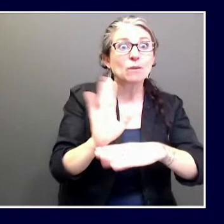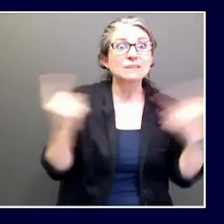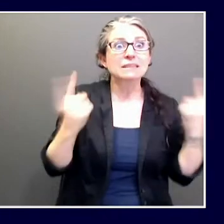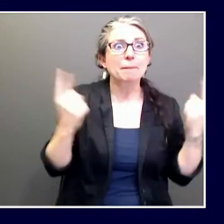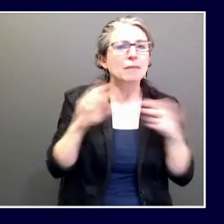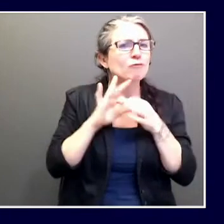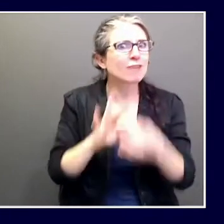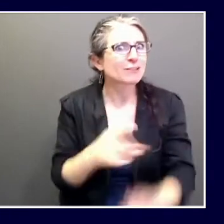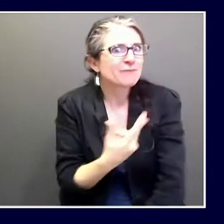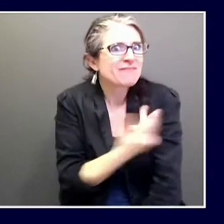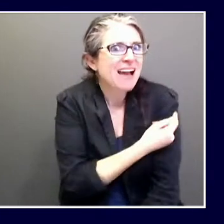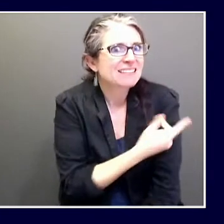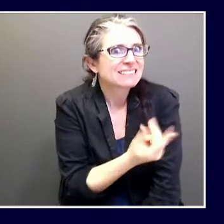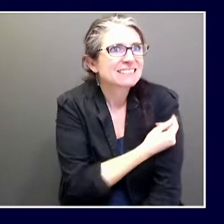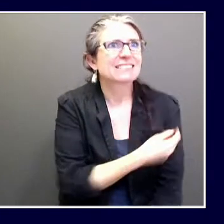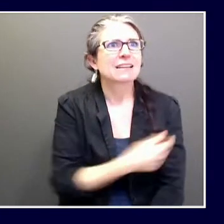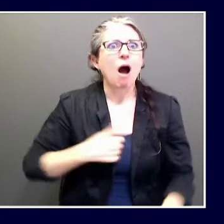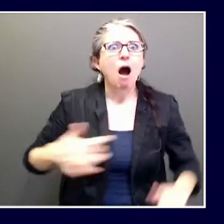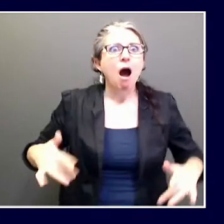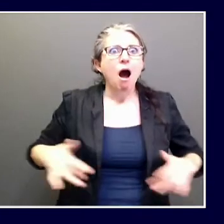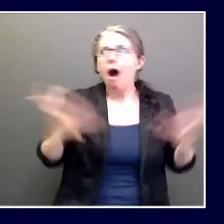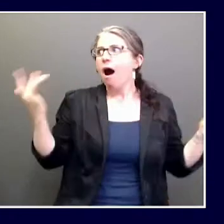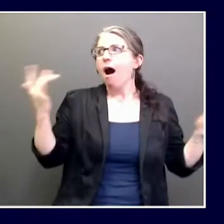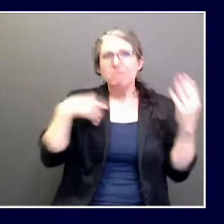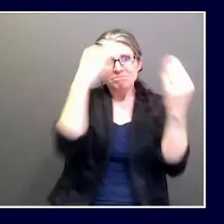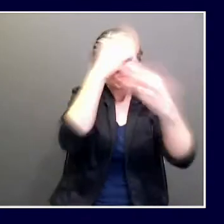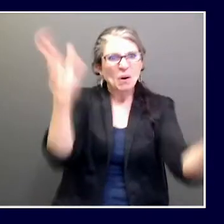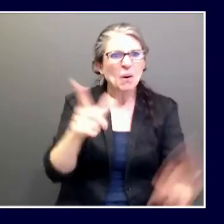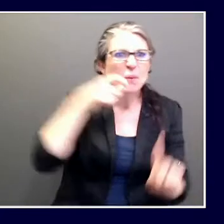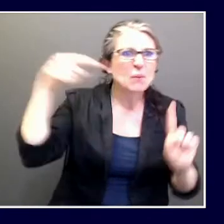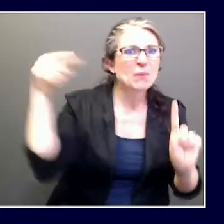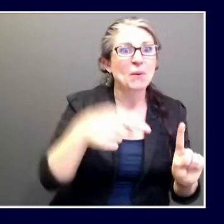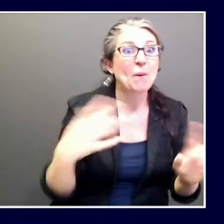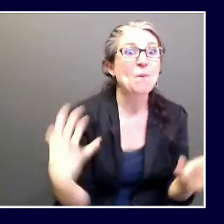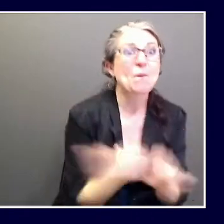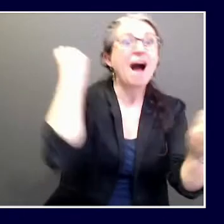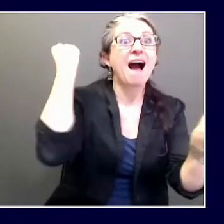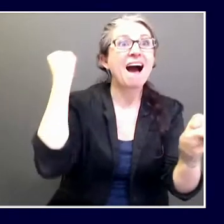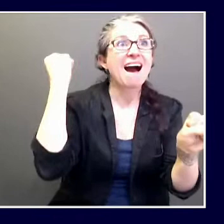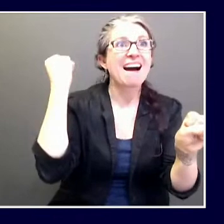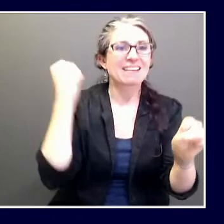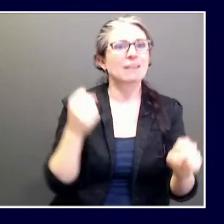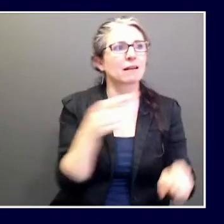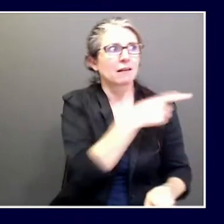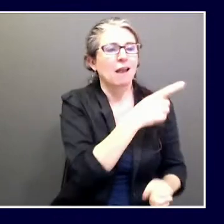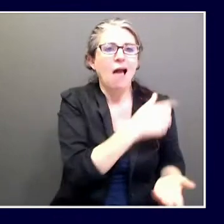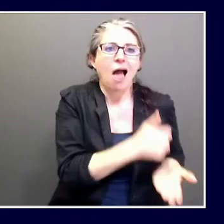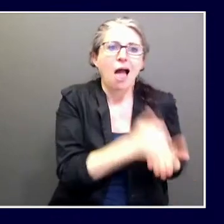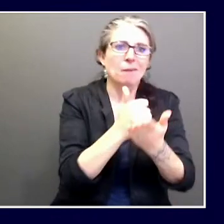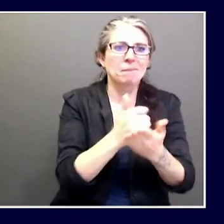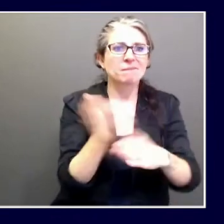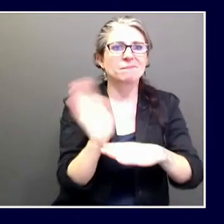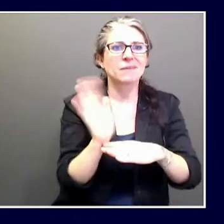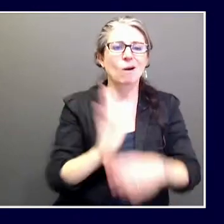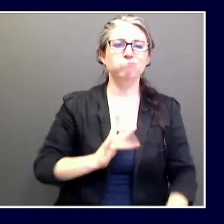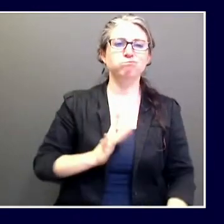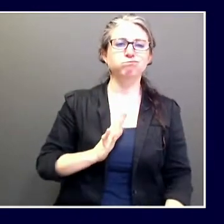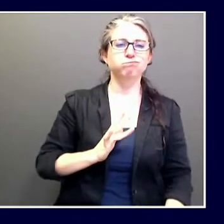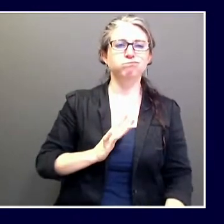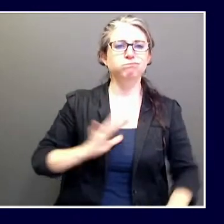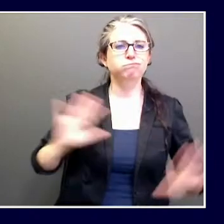video competition for Maine children to encourage COVID-19 vaccines. The winners are, for first